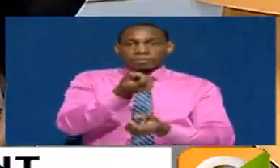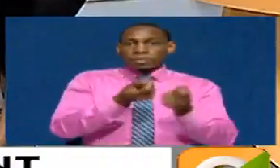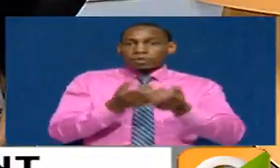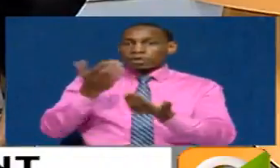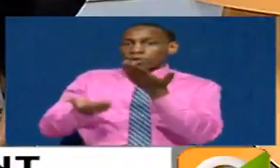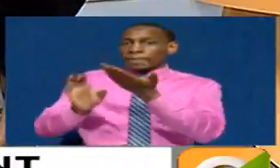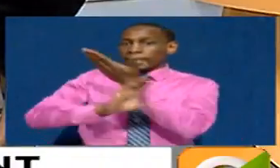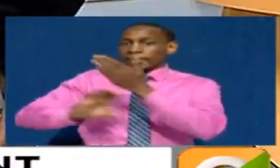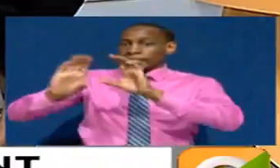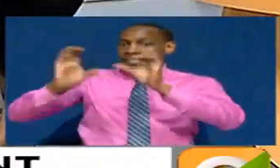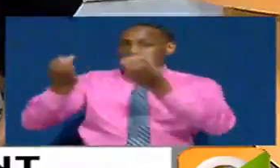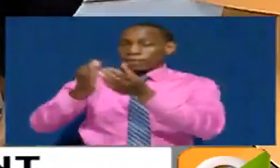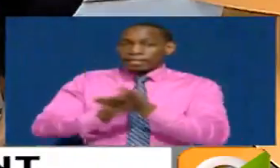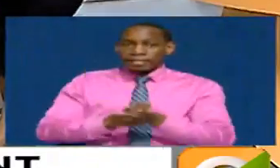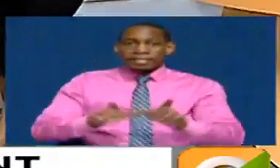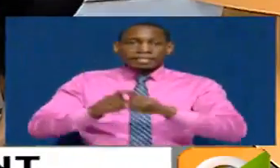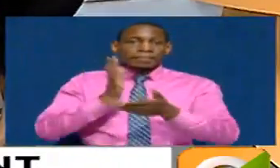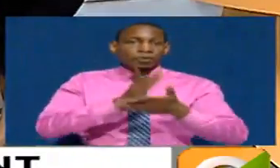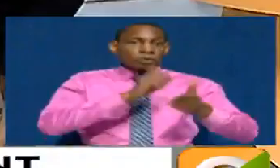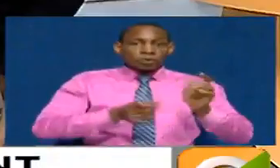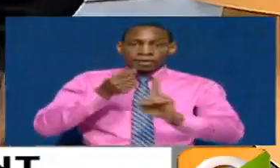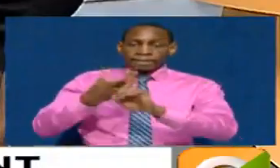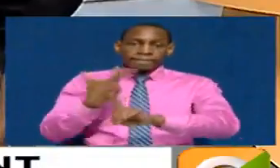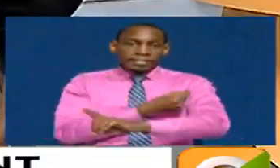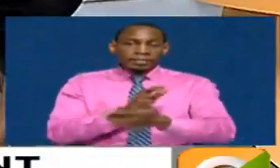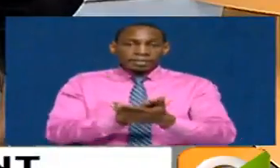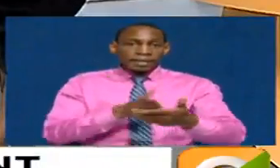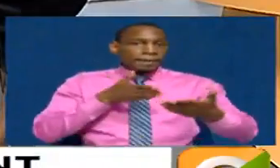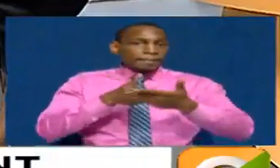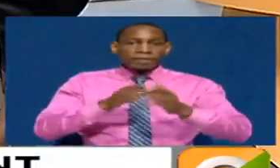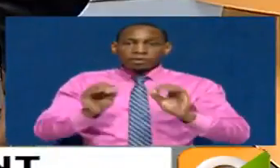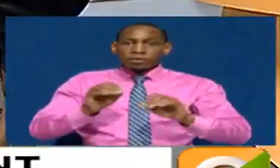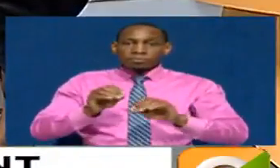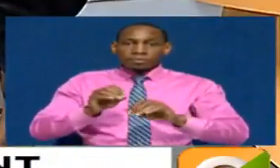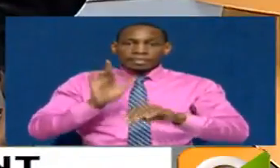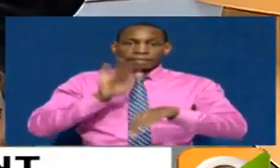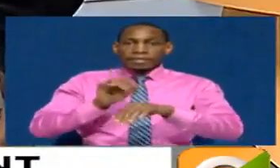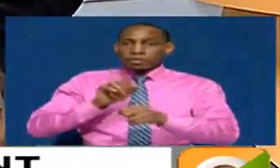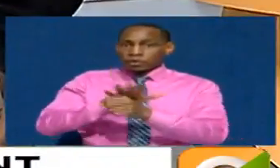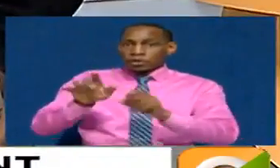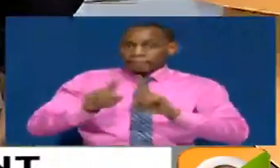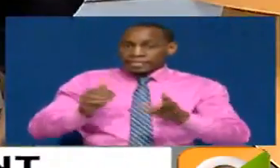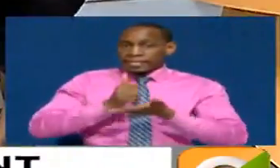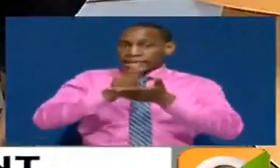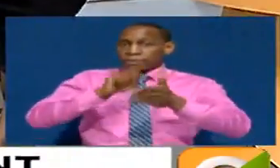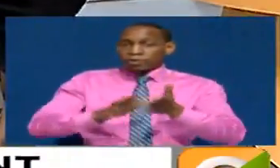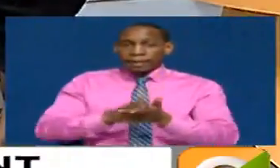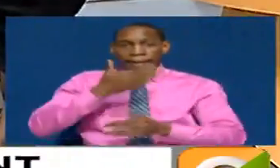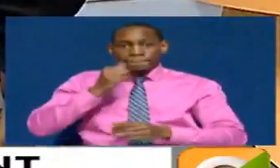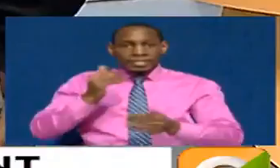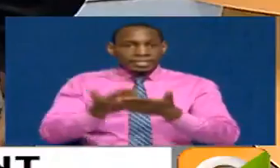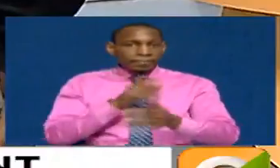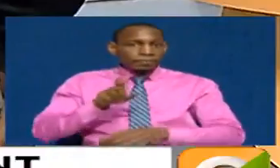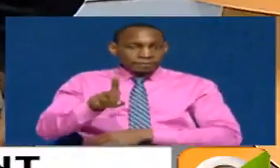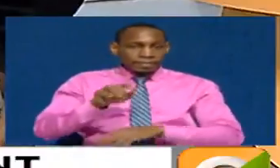in other countries around the world, and due to the fact that vaccination does not prevent one from contracting the virus, but rather helps one better fight the disease